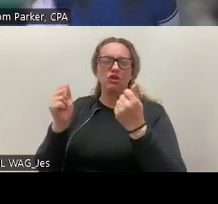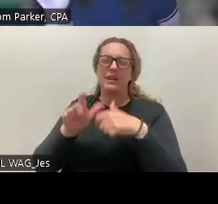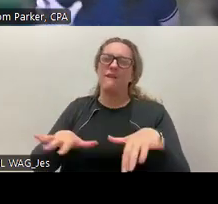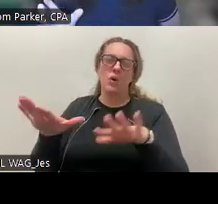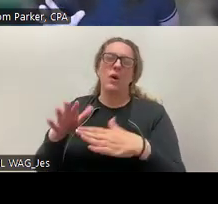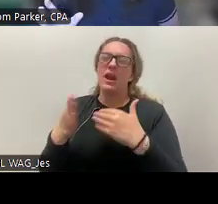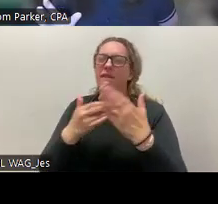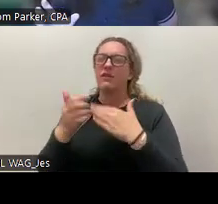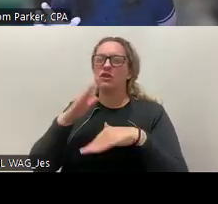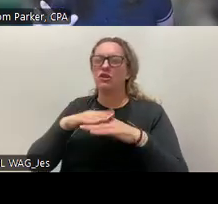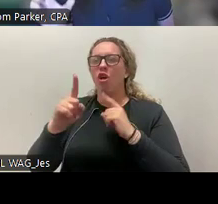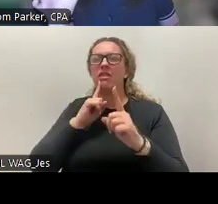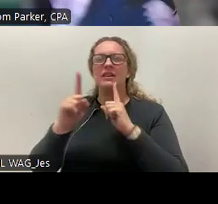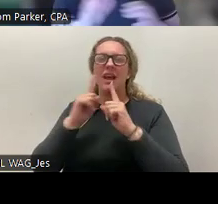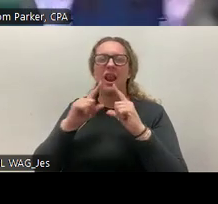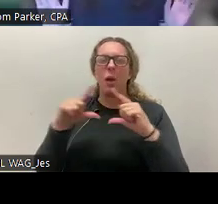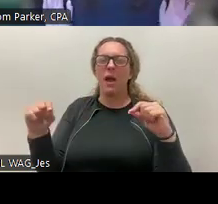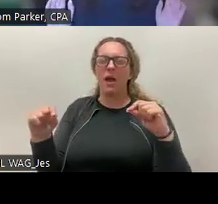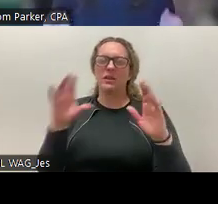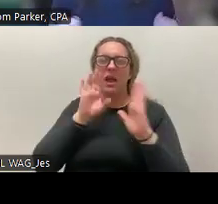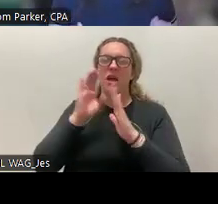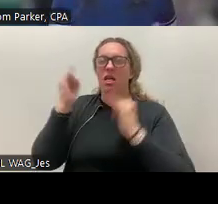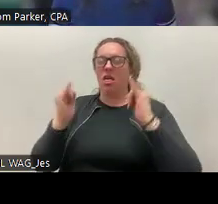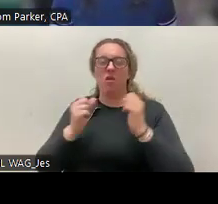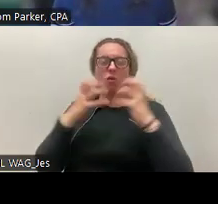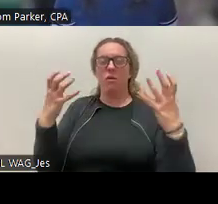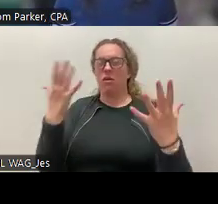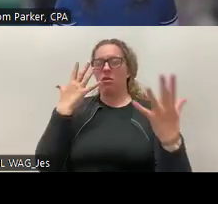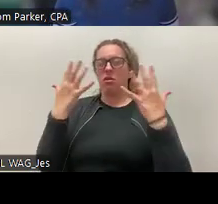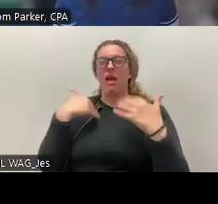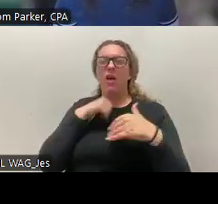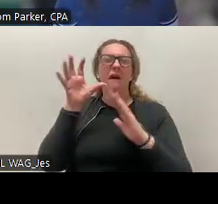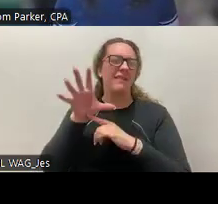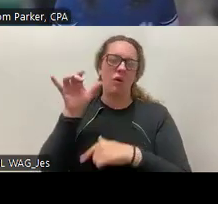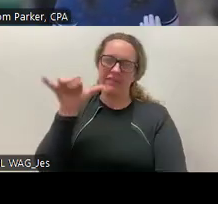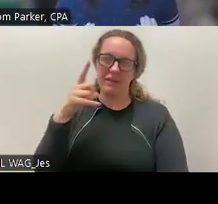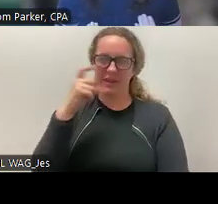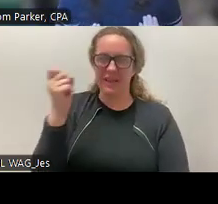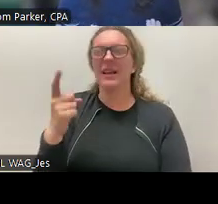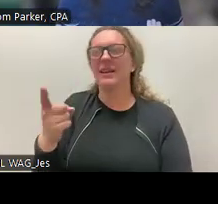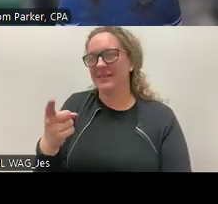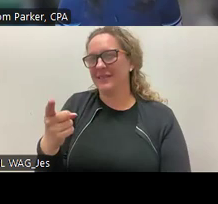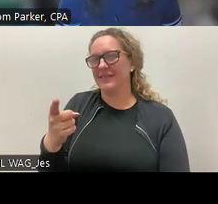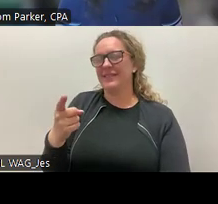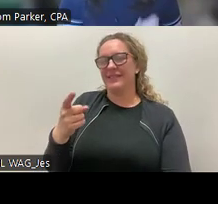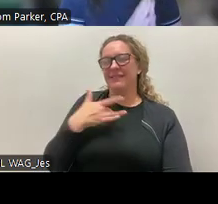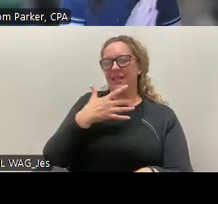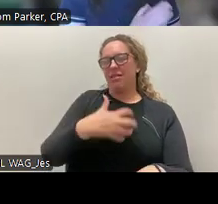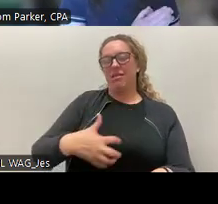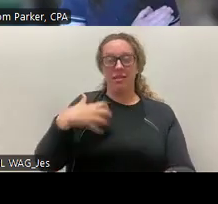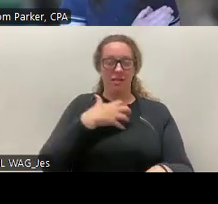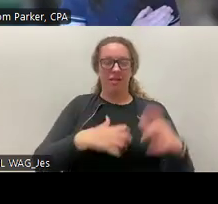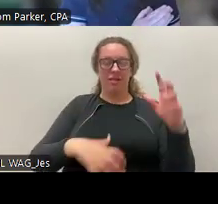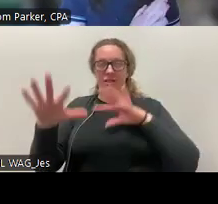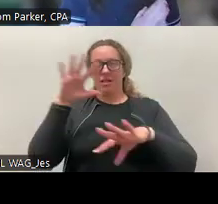even just on the dialogue boxes. Now, I don't have videos of this because it makes me feel a bit queasy, but if you'd love to